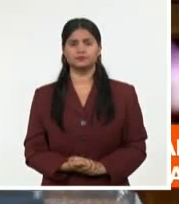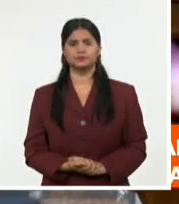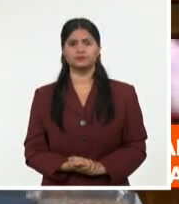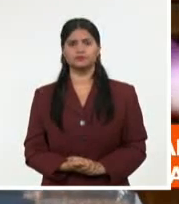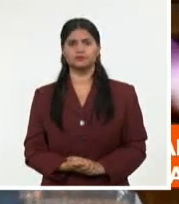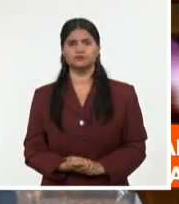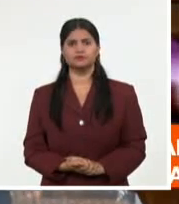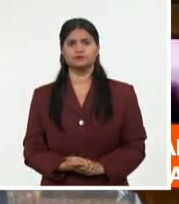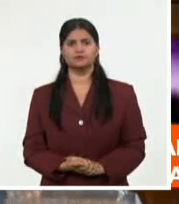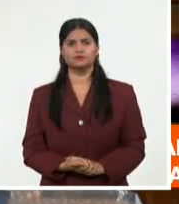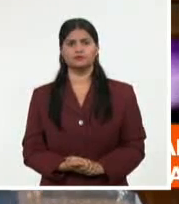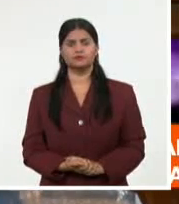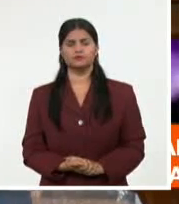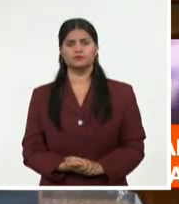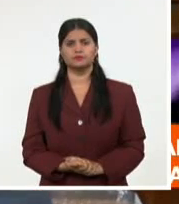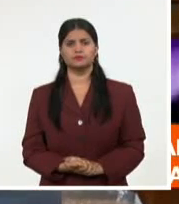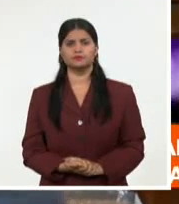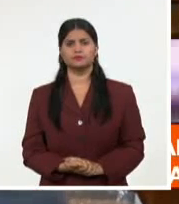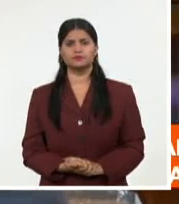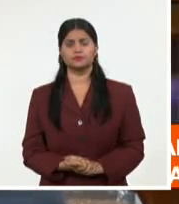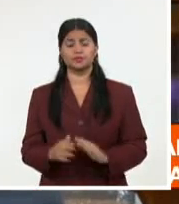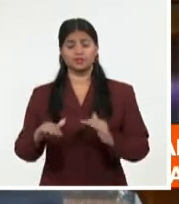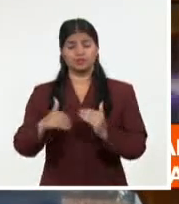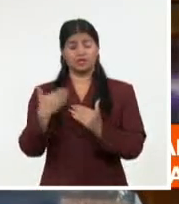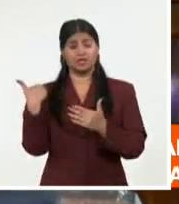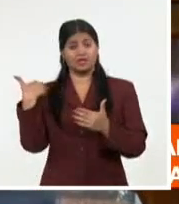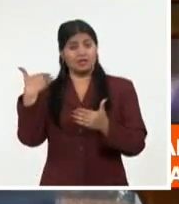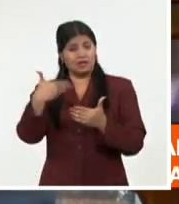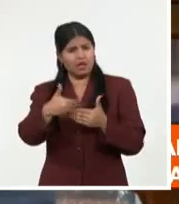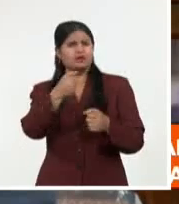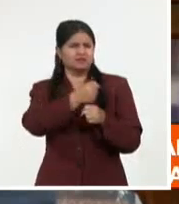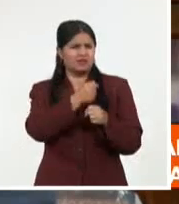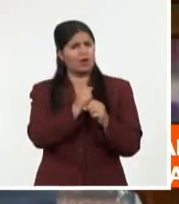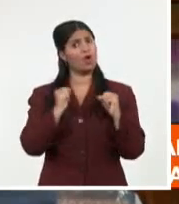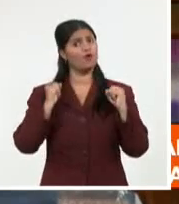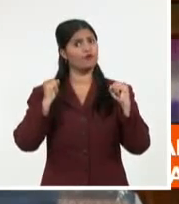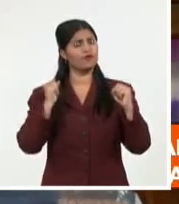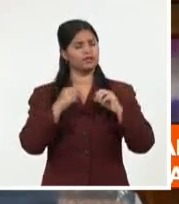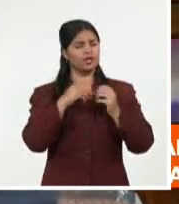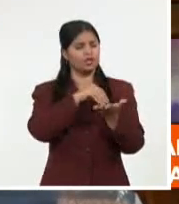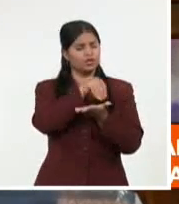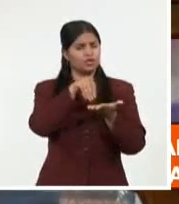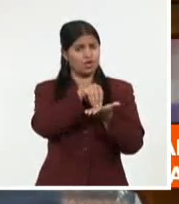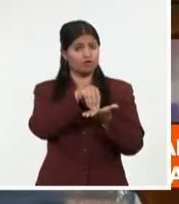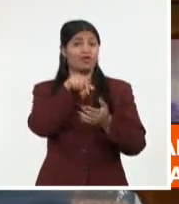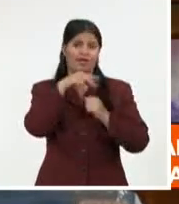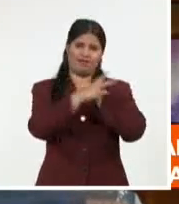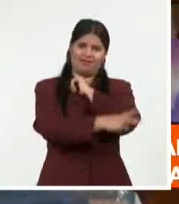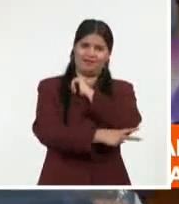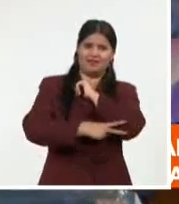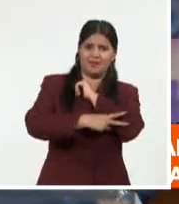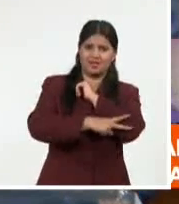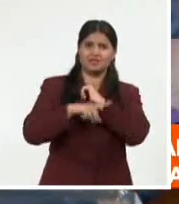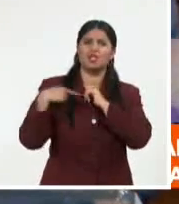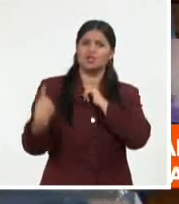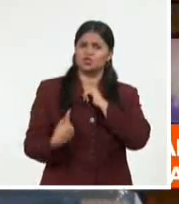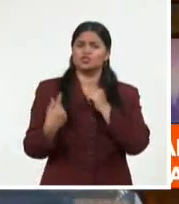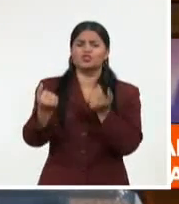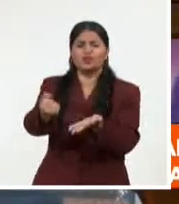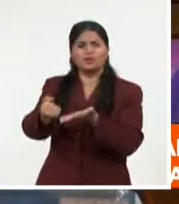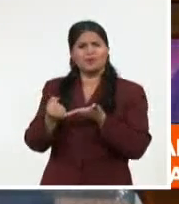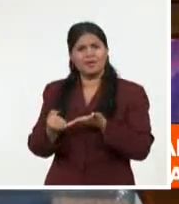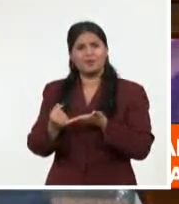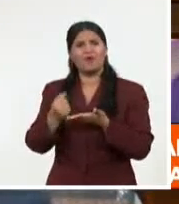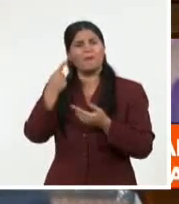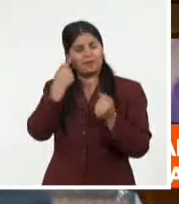nation. Han sido jornadas de intensas emociones en San Vicente y las Granadinas, en las que hemos recibido sinceras muestras de